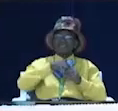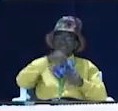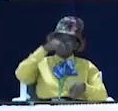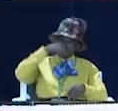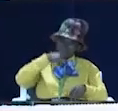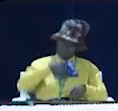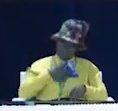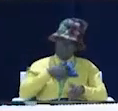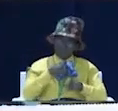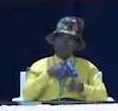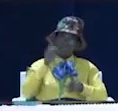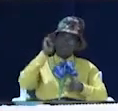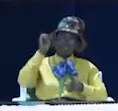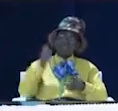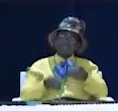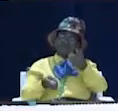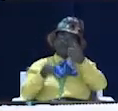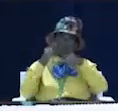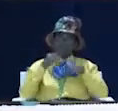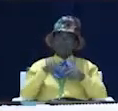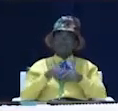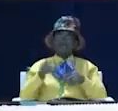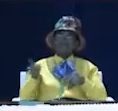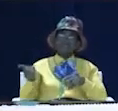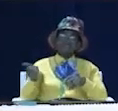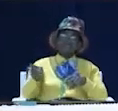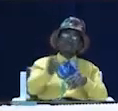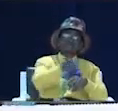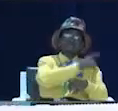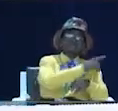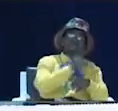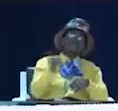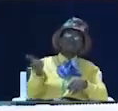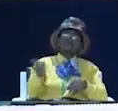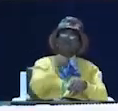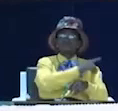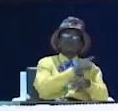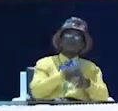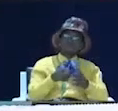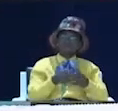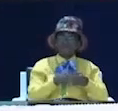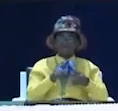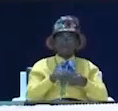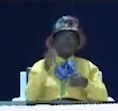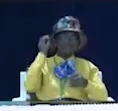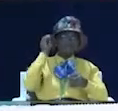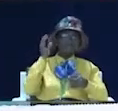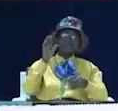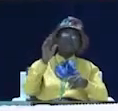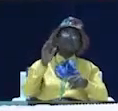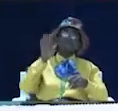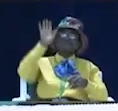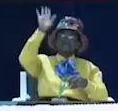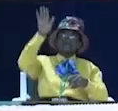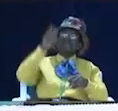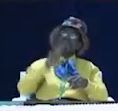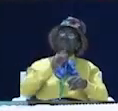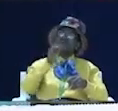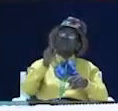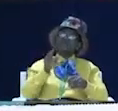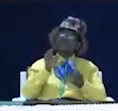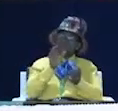When it comes in you, you begin to hear his voice. Small,